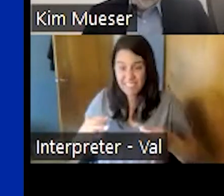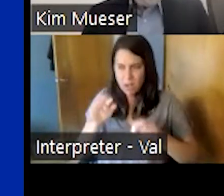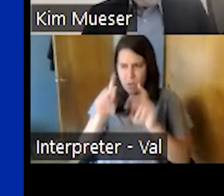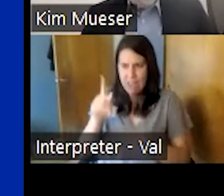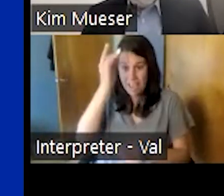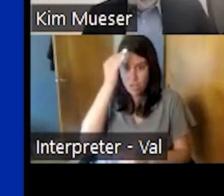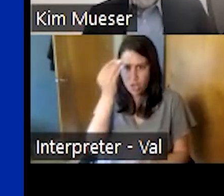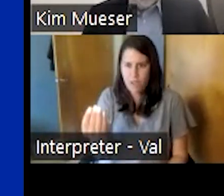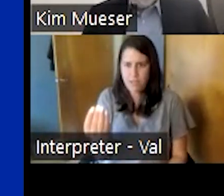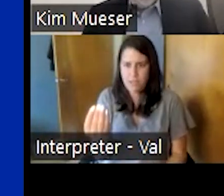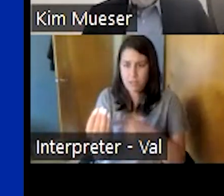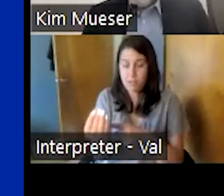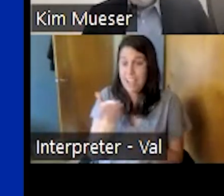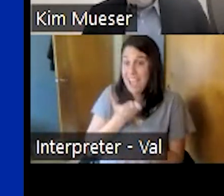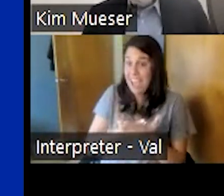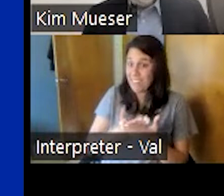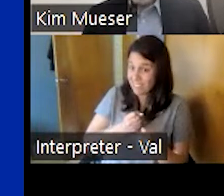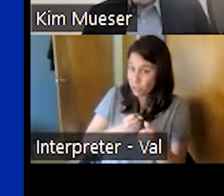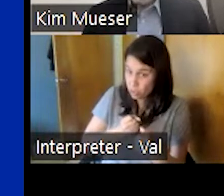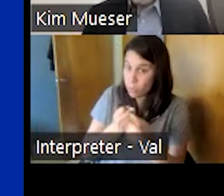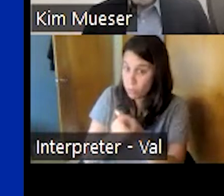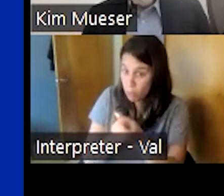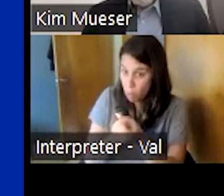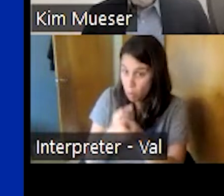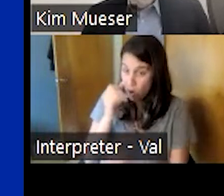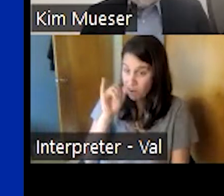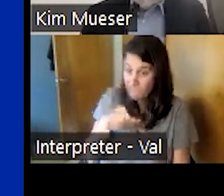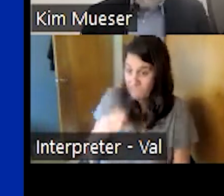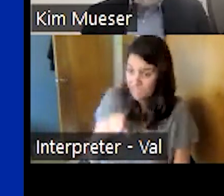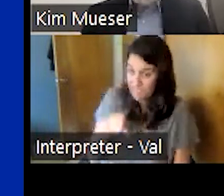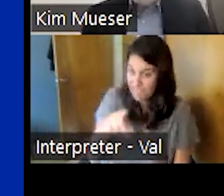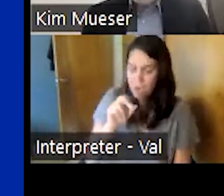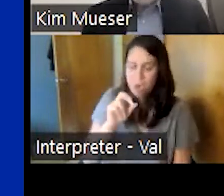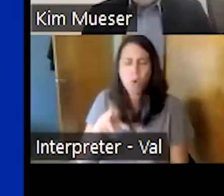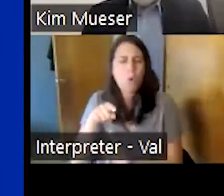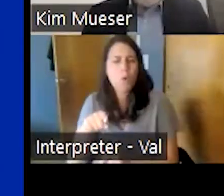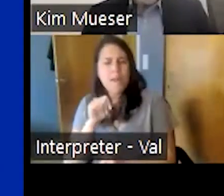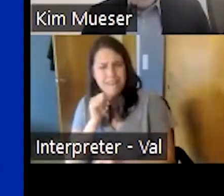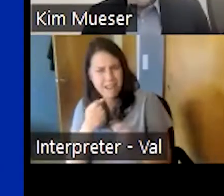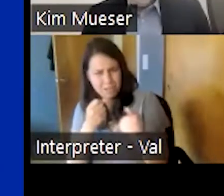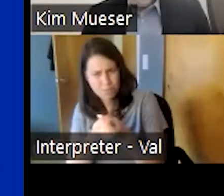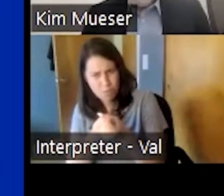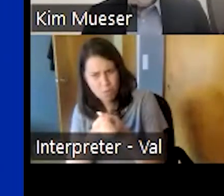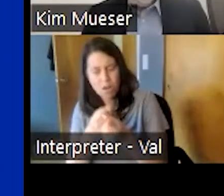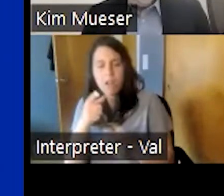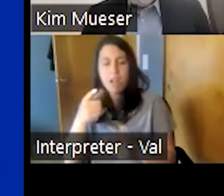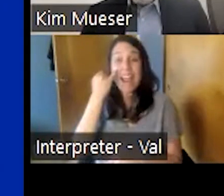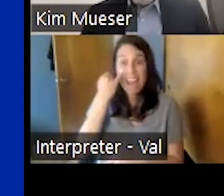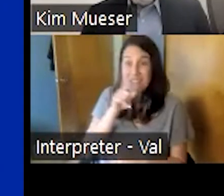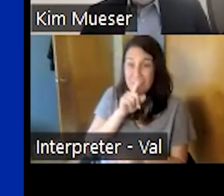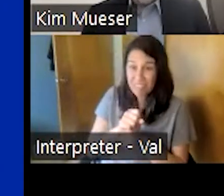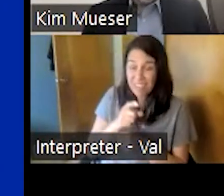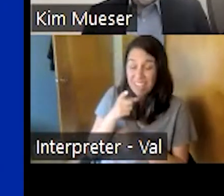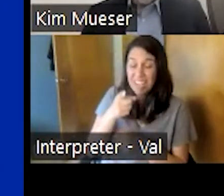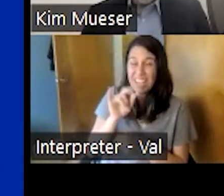thought, in which case they change it, as in typical cognitive restructuring, or they may decide that the evidence does in fact support the thought, in